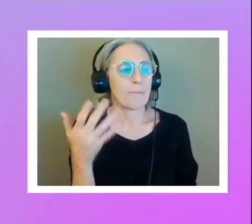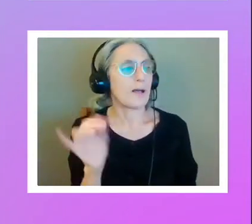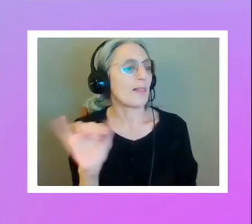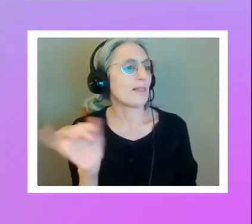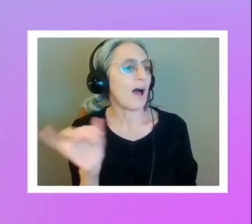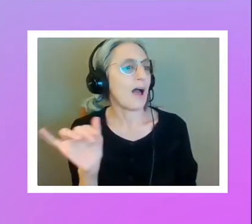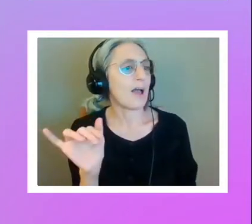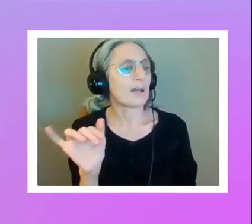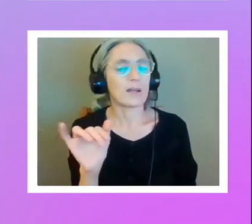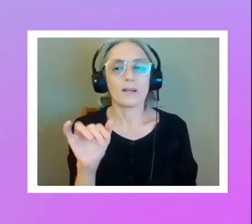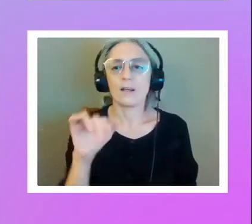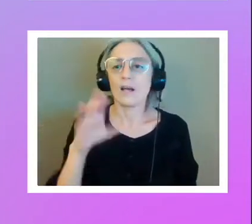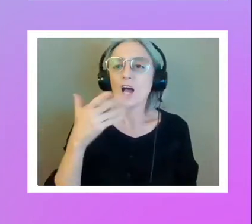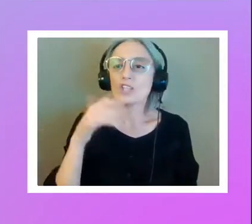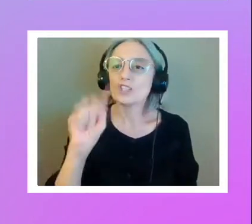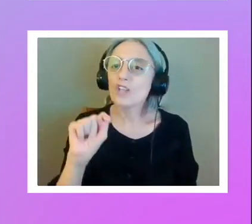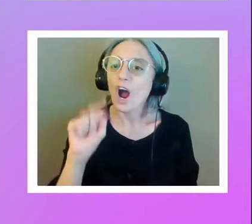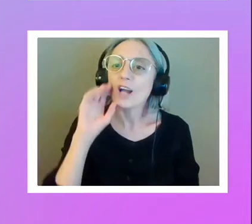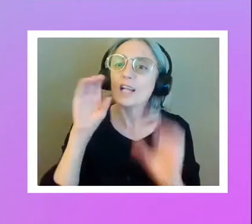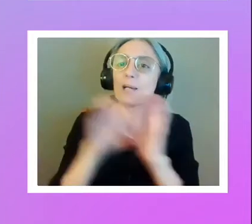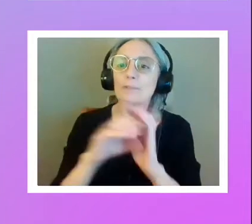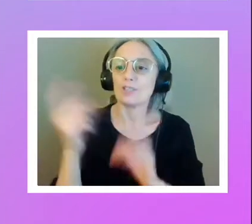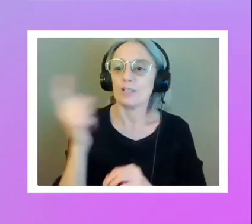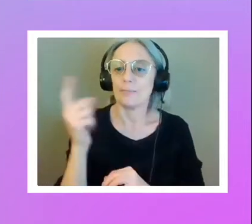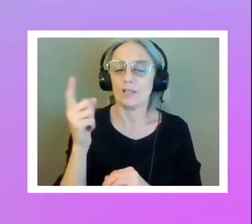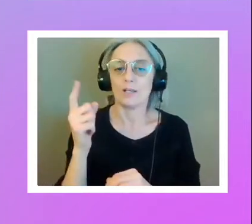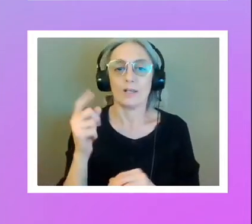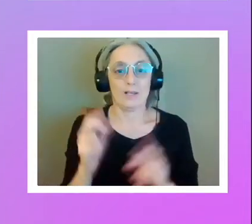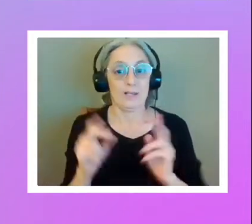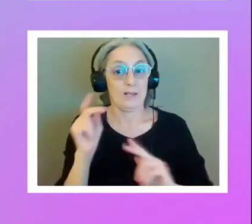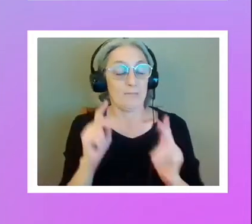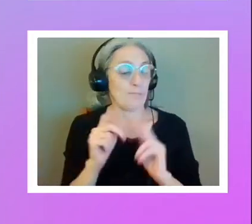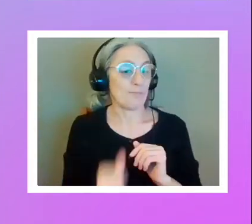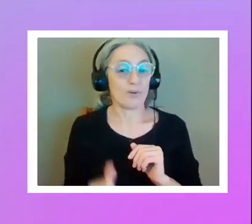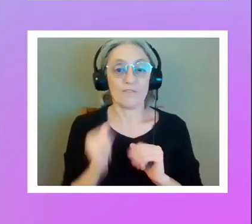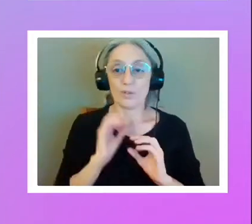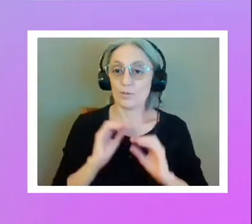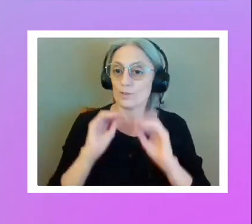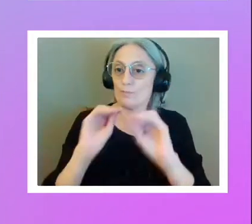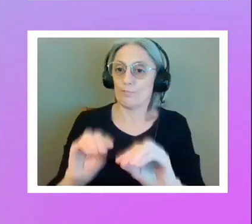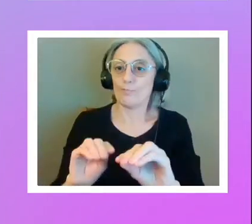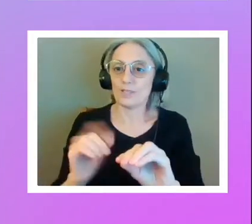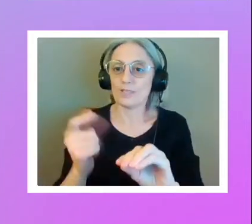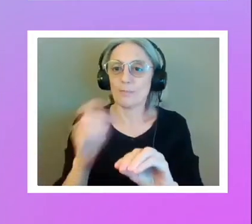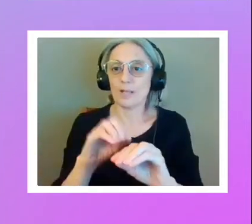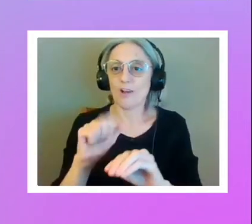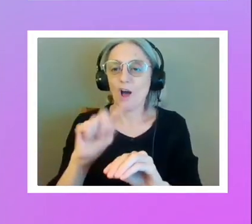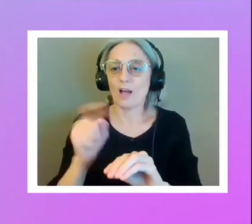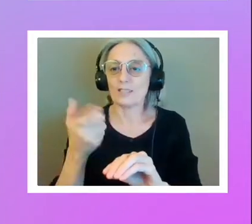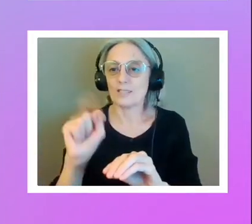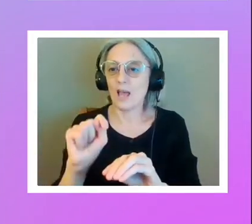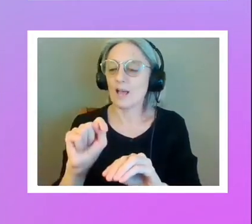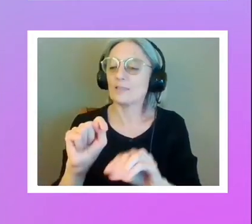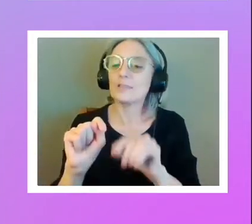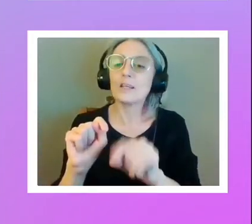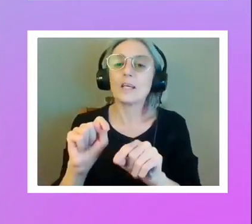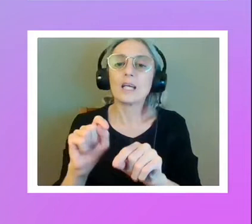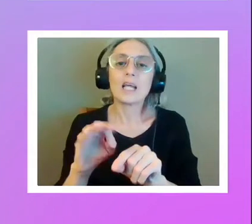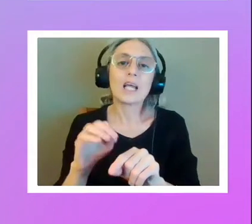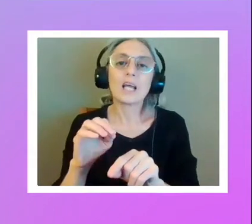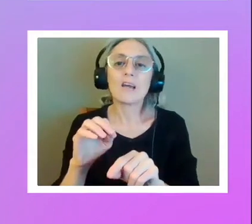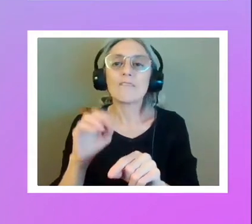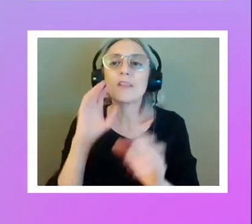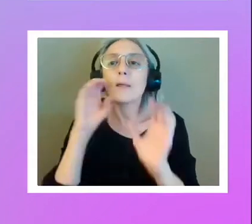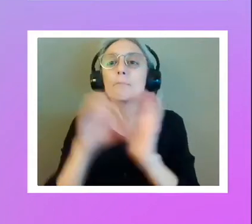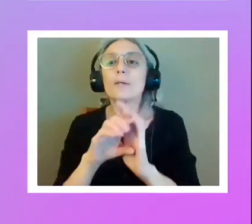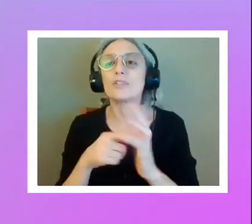a chart image or something. So people will refuse to really put anything in an alt text if the image is considered meaningless, like a couple holding hands